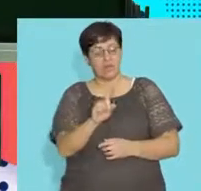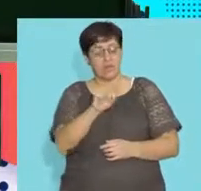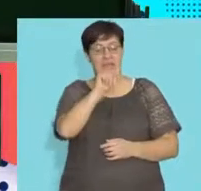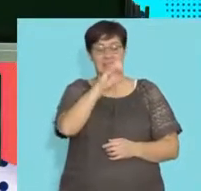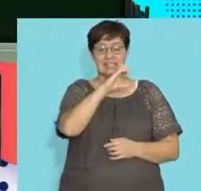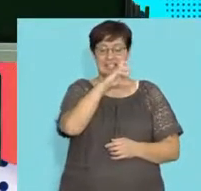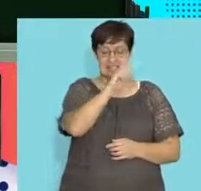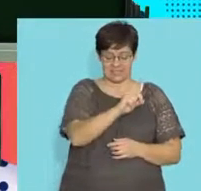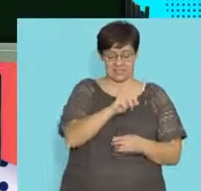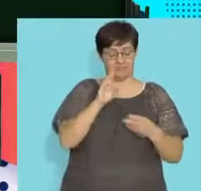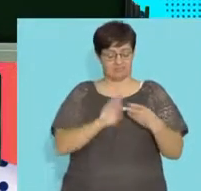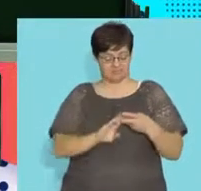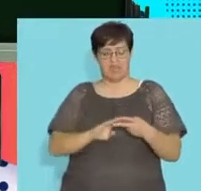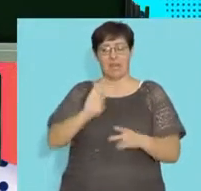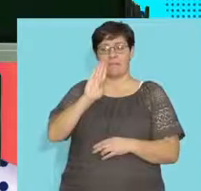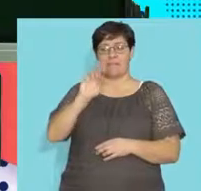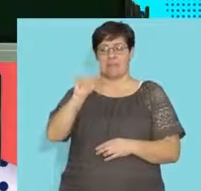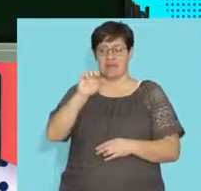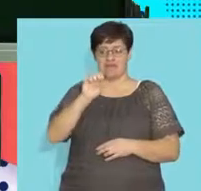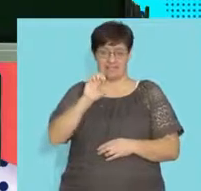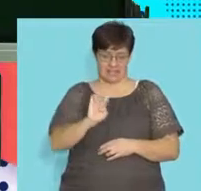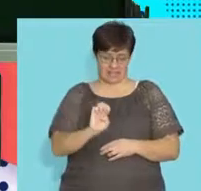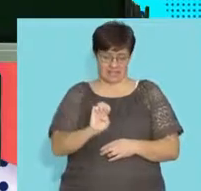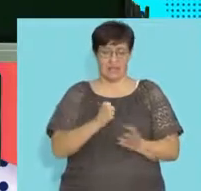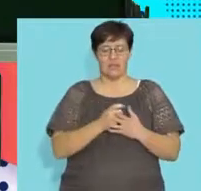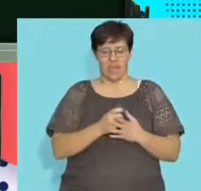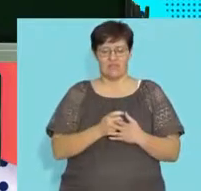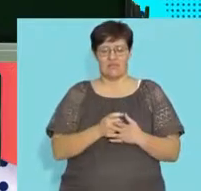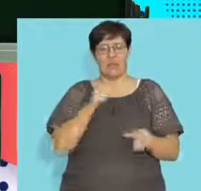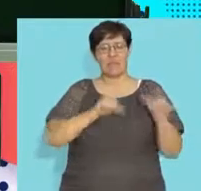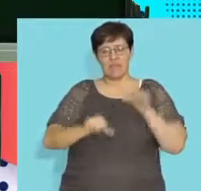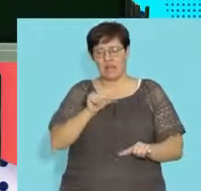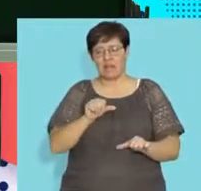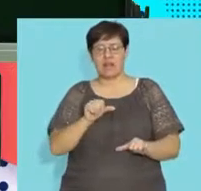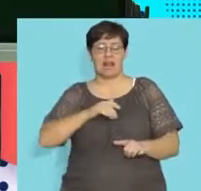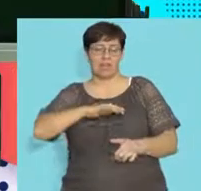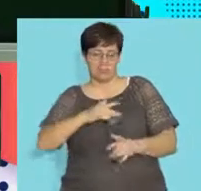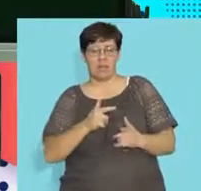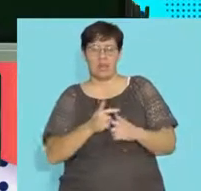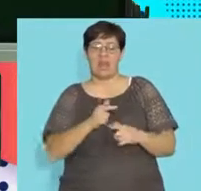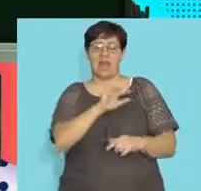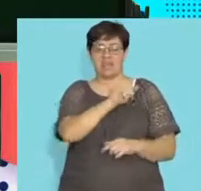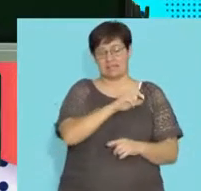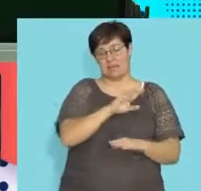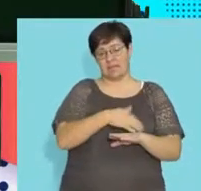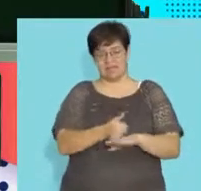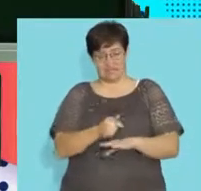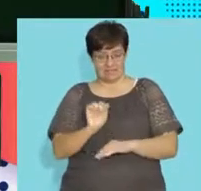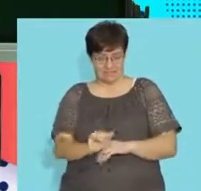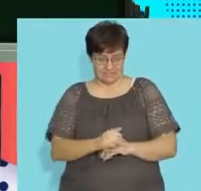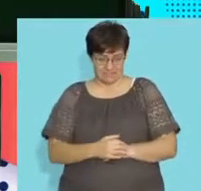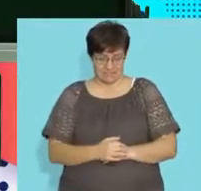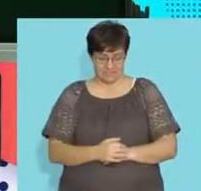at acid and base reactions, but we will specifically start with chemical equilibrium in acid-base